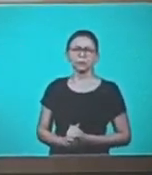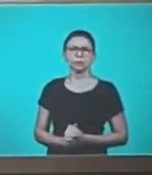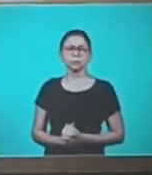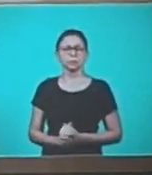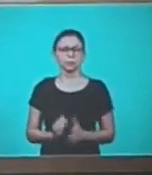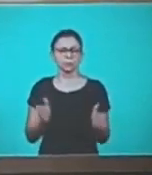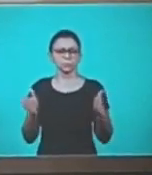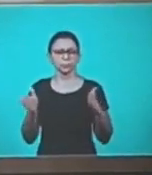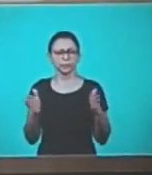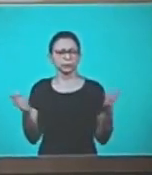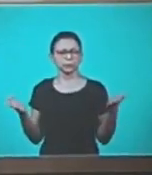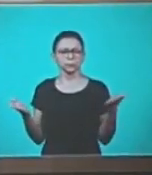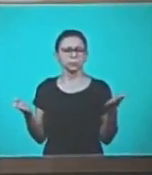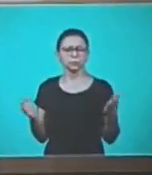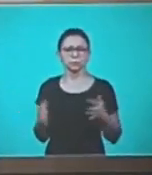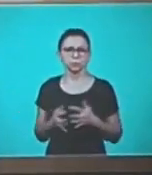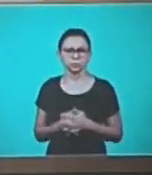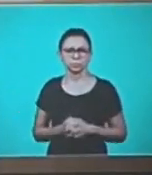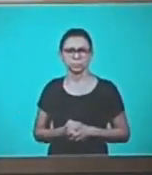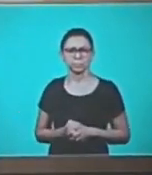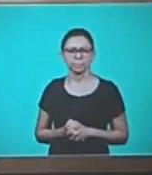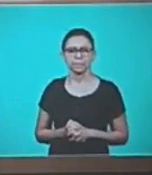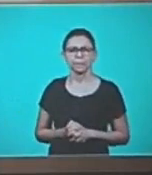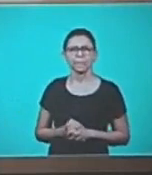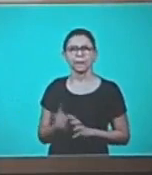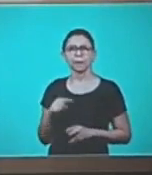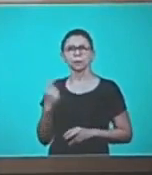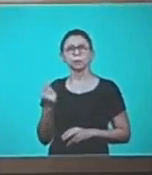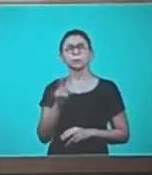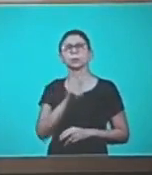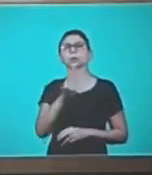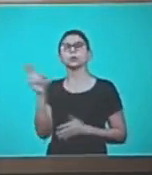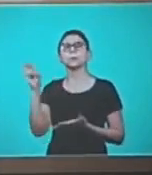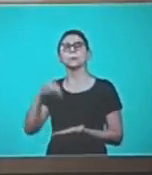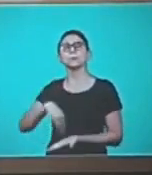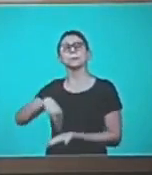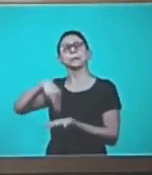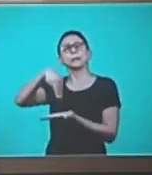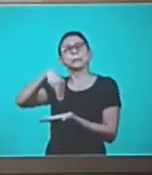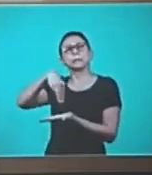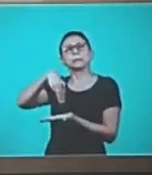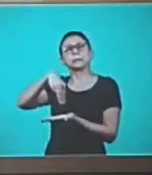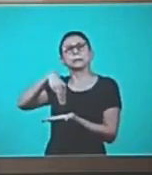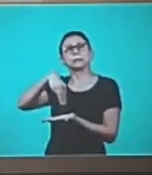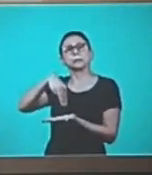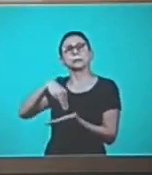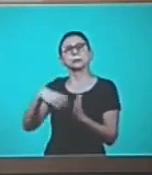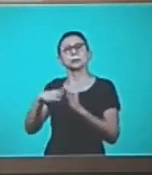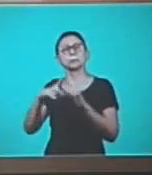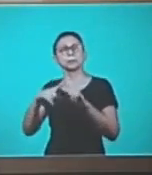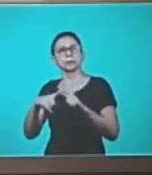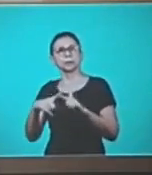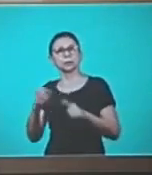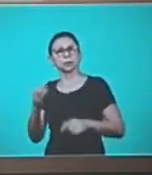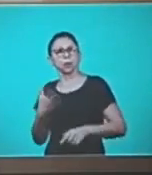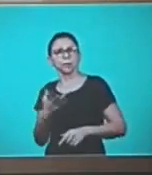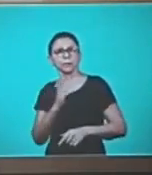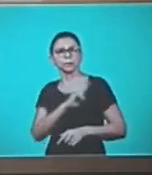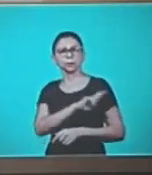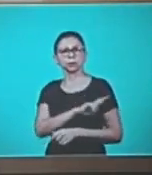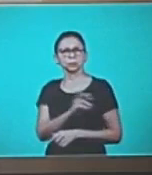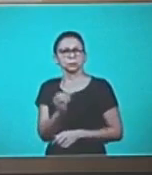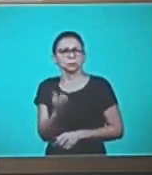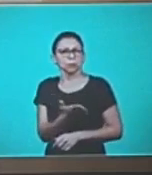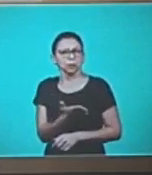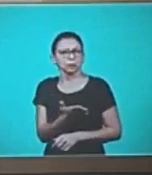the time in which we are living is this. We have a name. Our denomination has a name. Maranatha Christian Church is a new church,